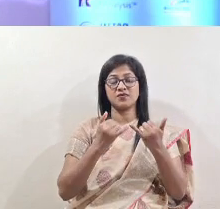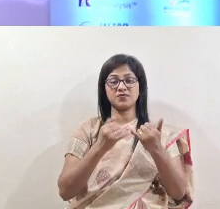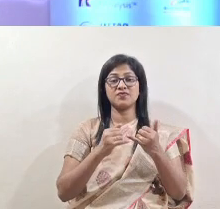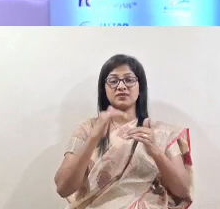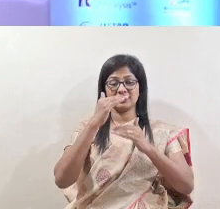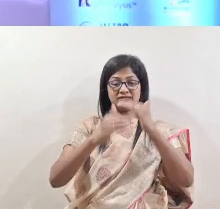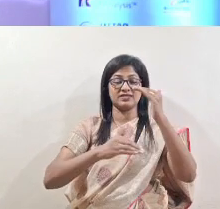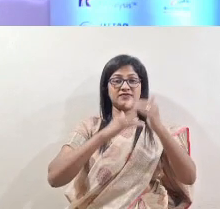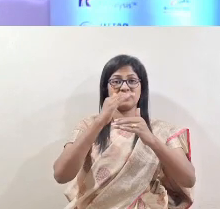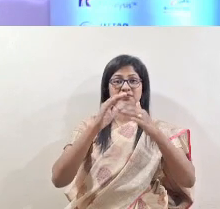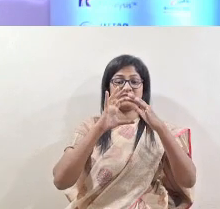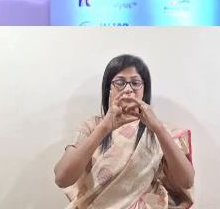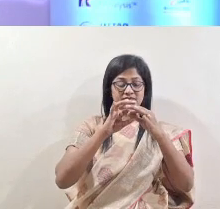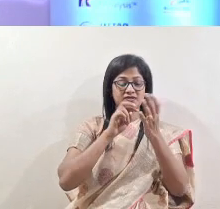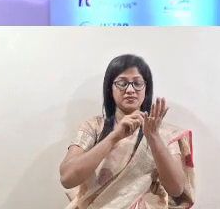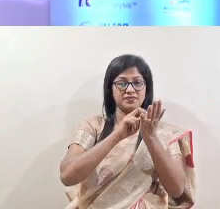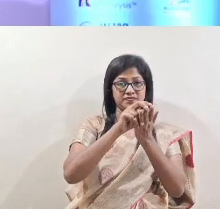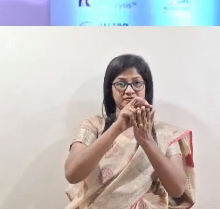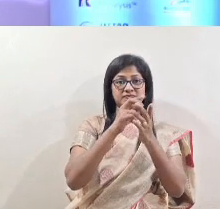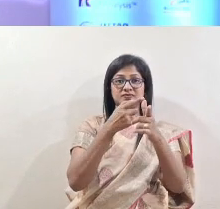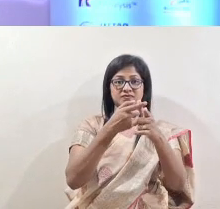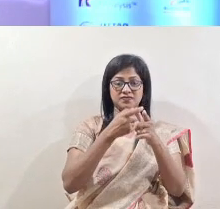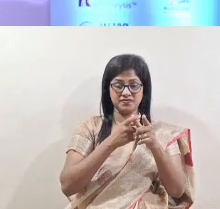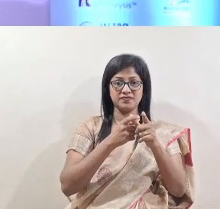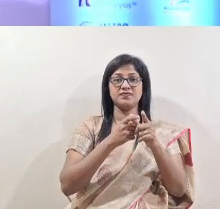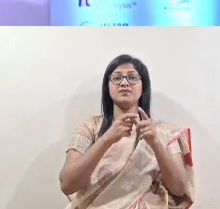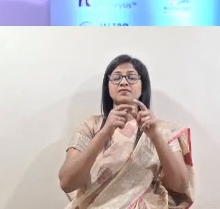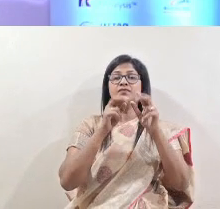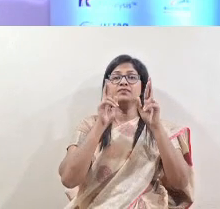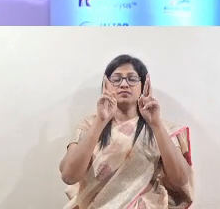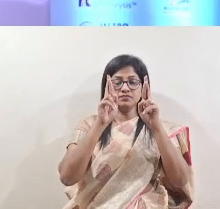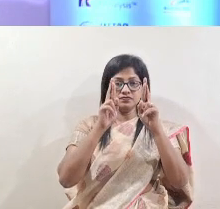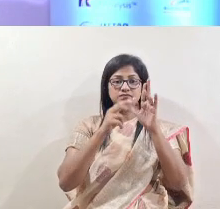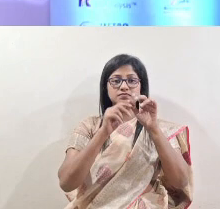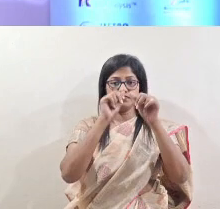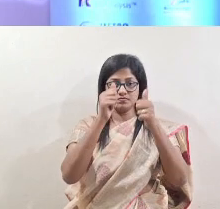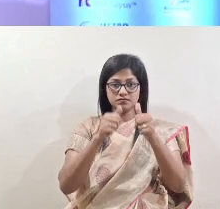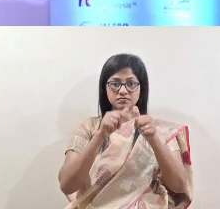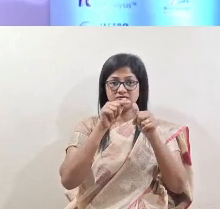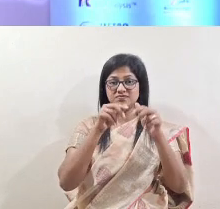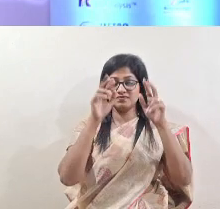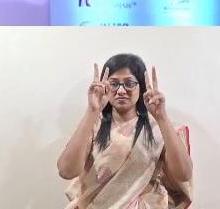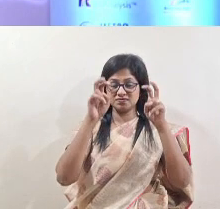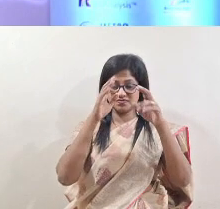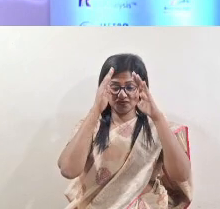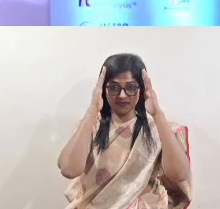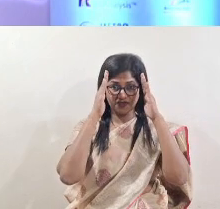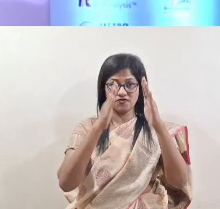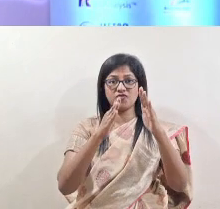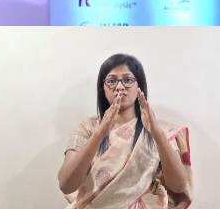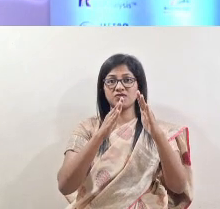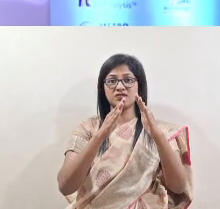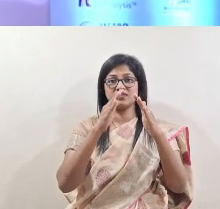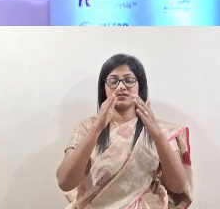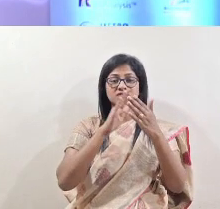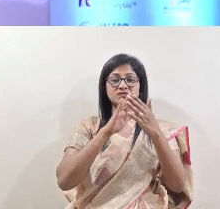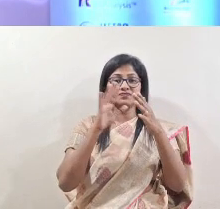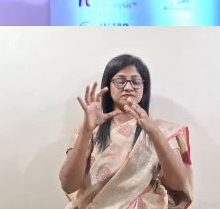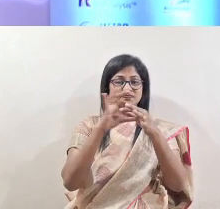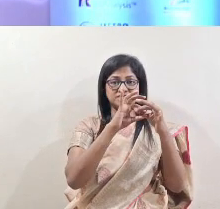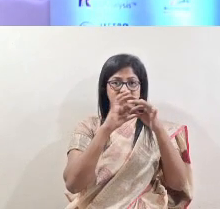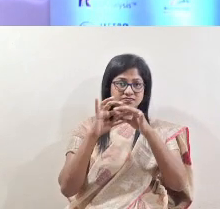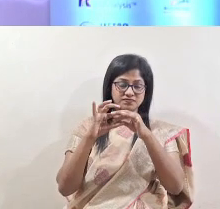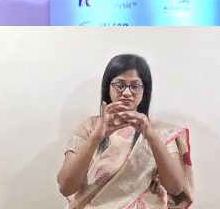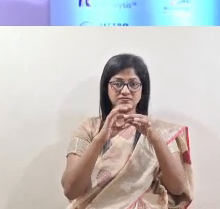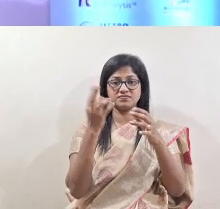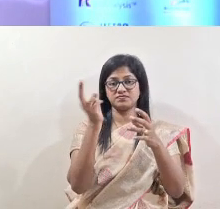Now the development of pedestrian speed prediction model. So this section of studies focus on hypothesizing the